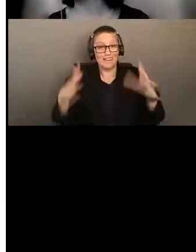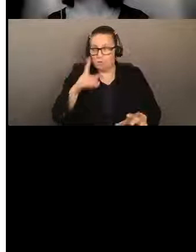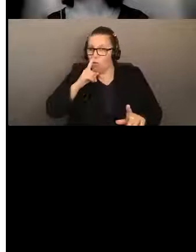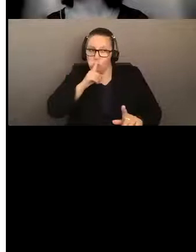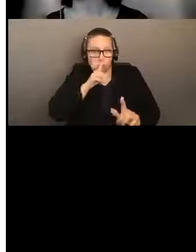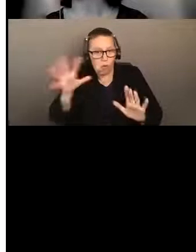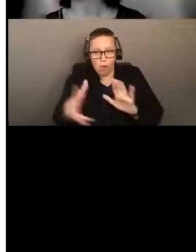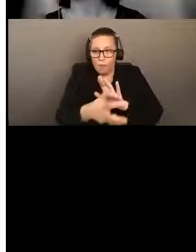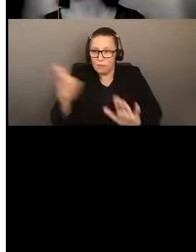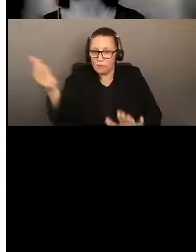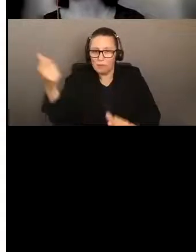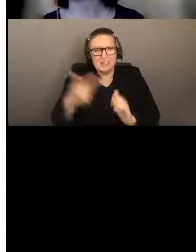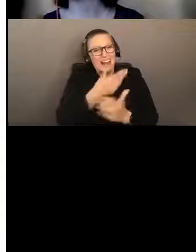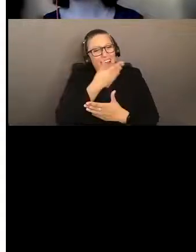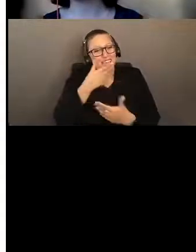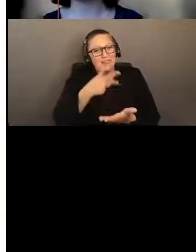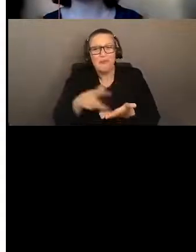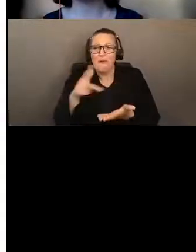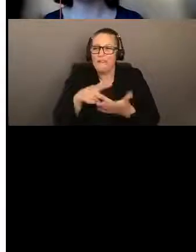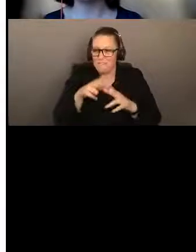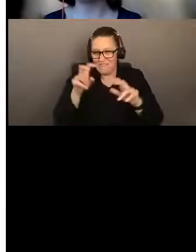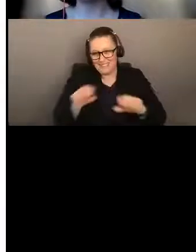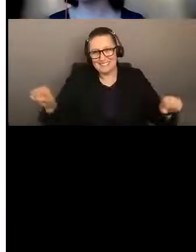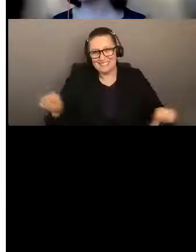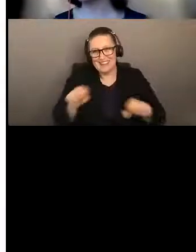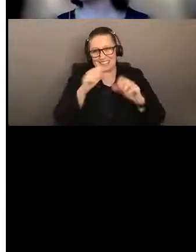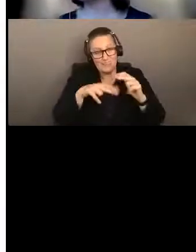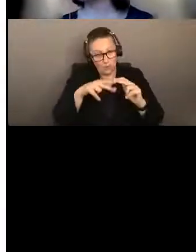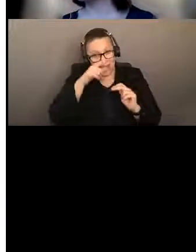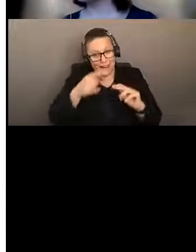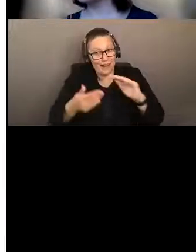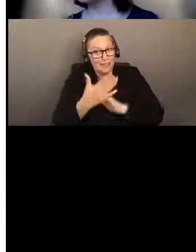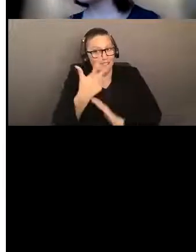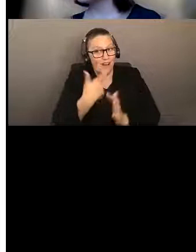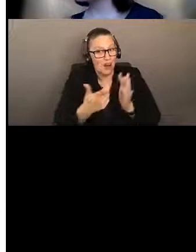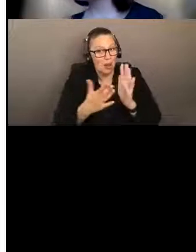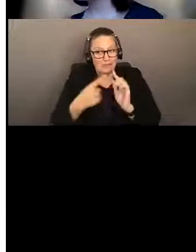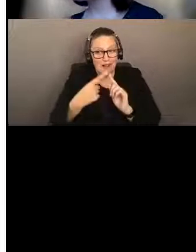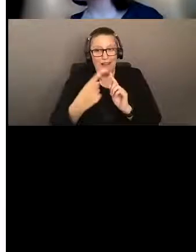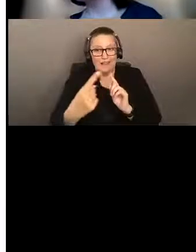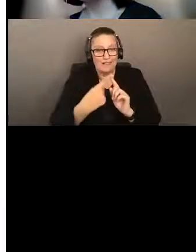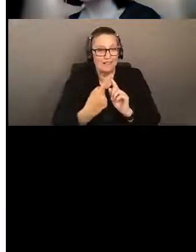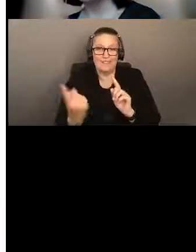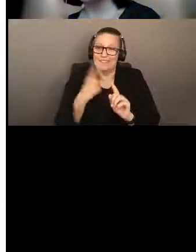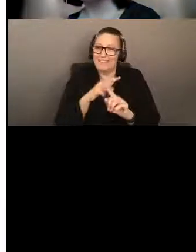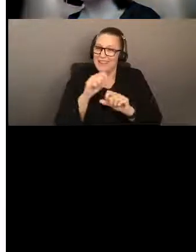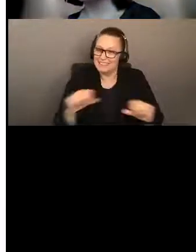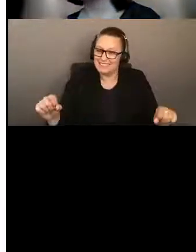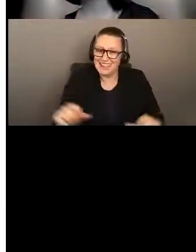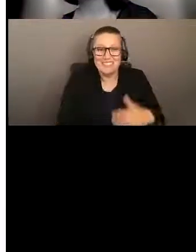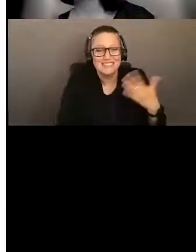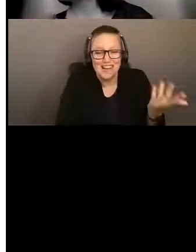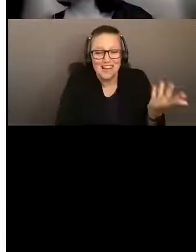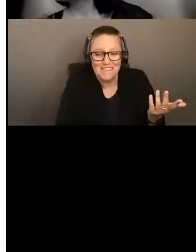But it's still a lovely place to walk for exercise purposes if it's in your 5-kilometre radius. So, what really lies beneath our